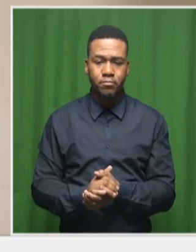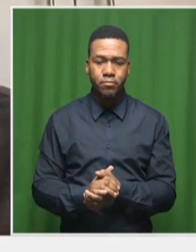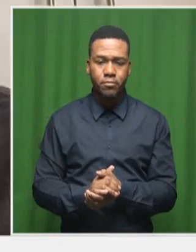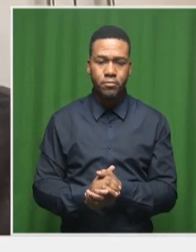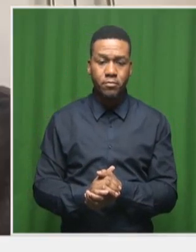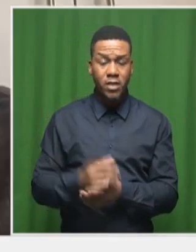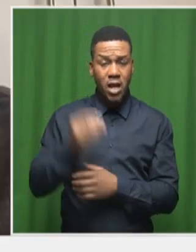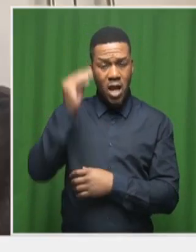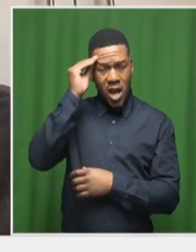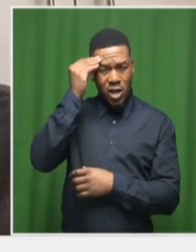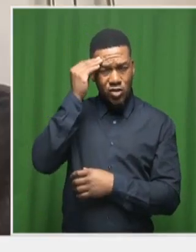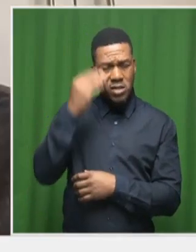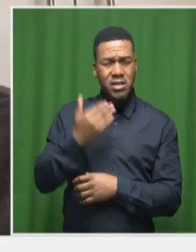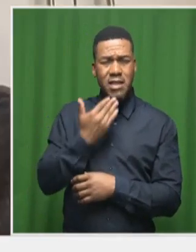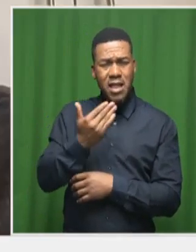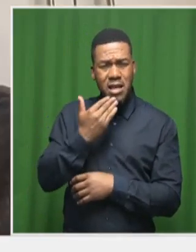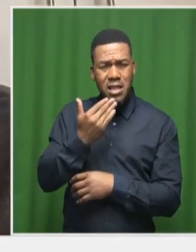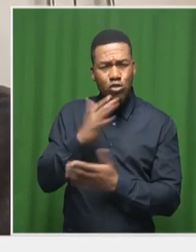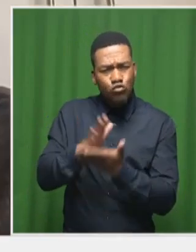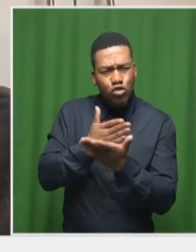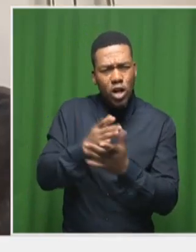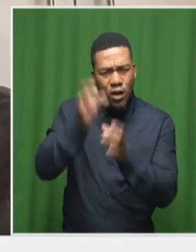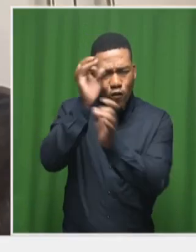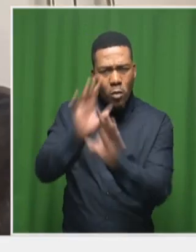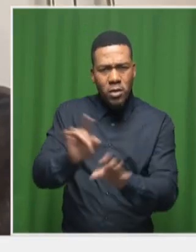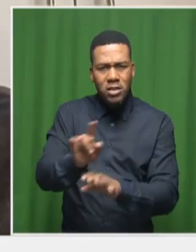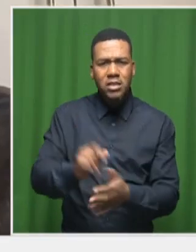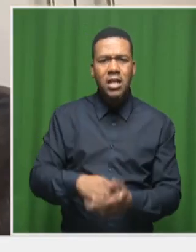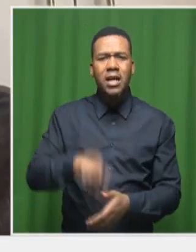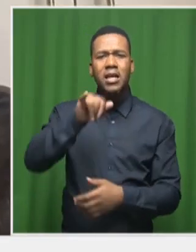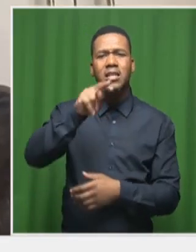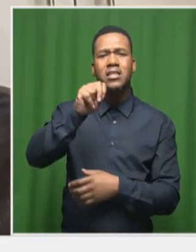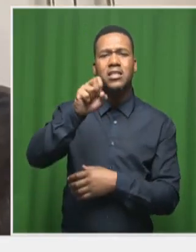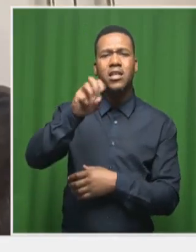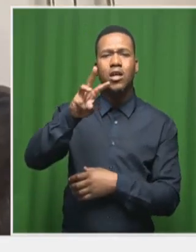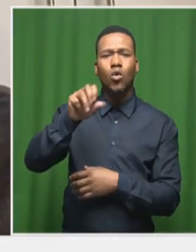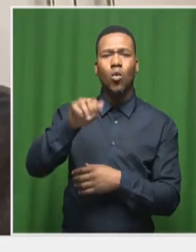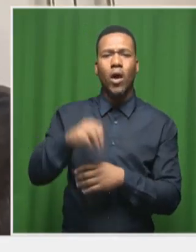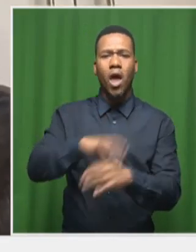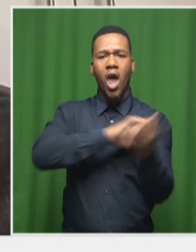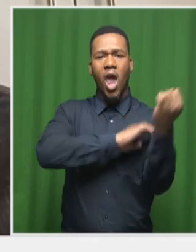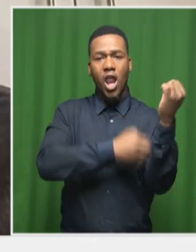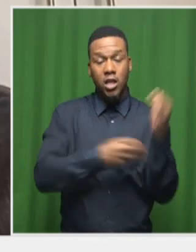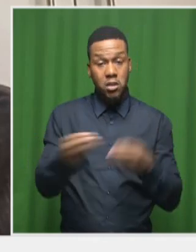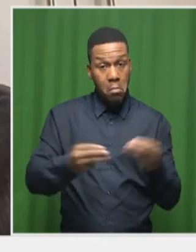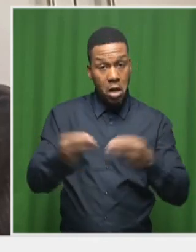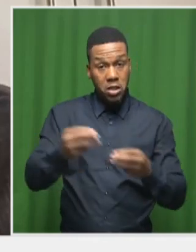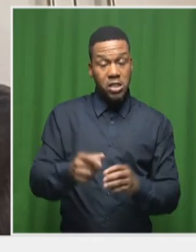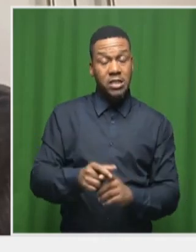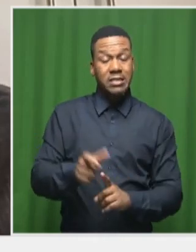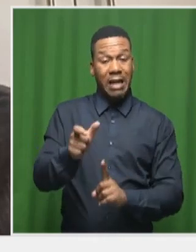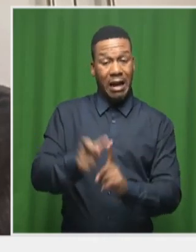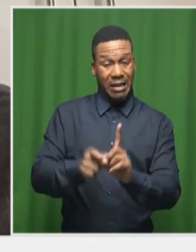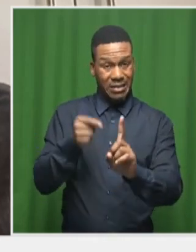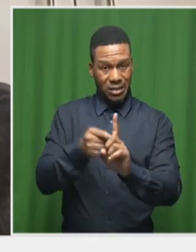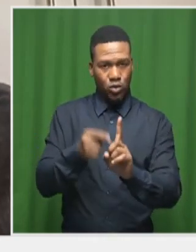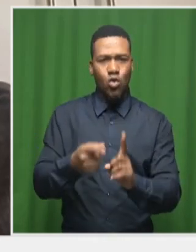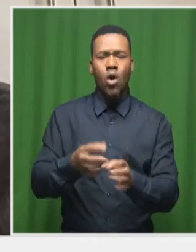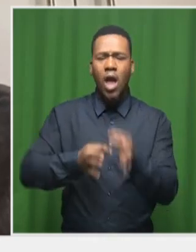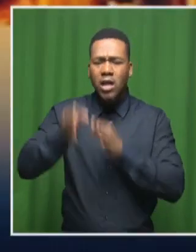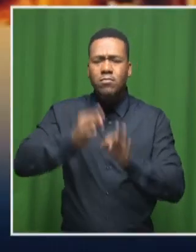Well, interesting. Thanks so much for sharing that with us. Isinkwe Energies Managing Director Kyle Hartley speaking to us there about a